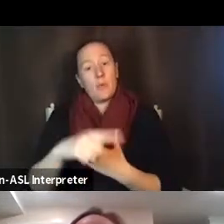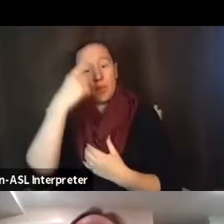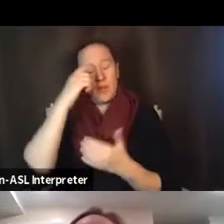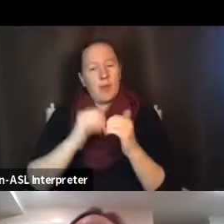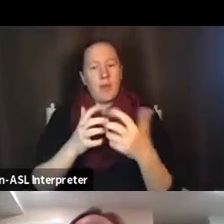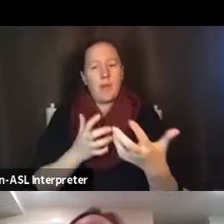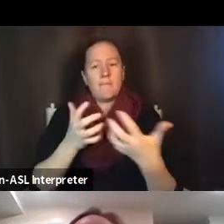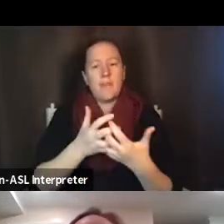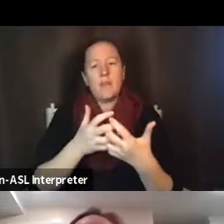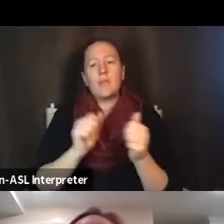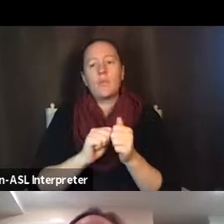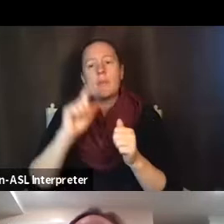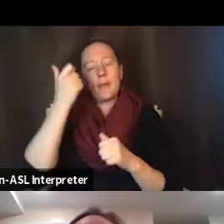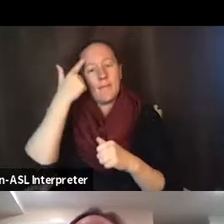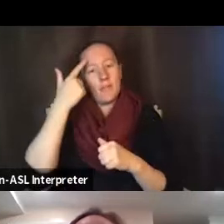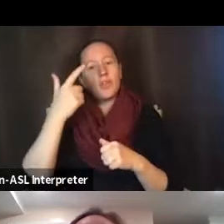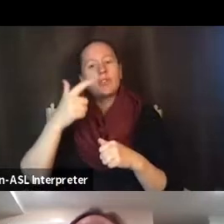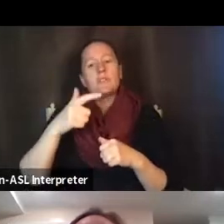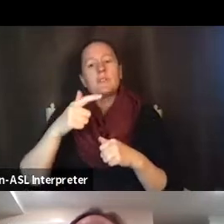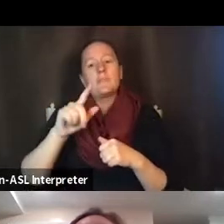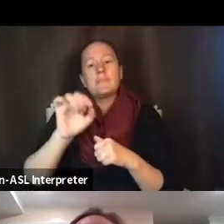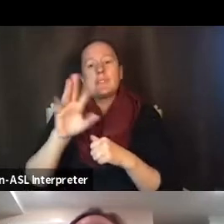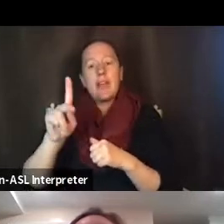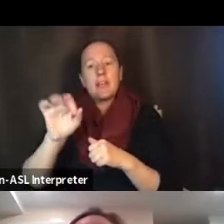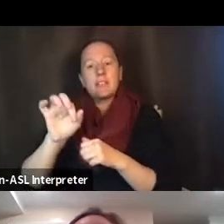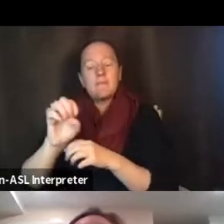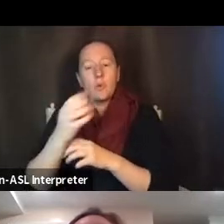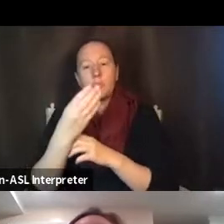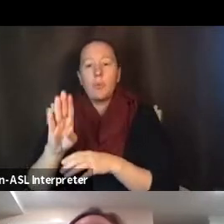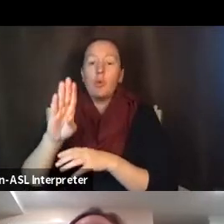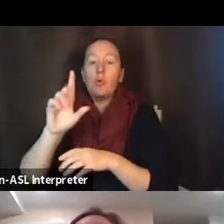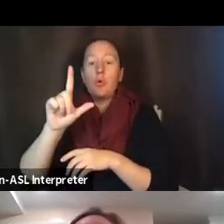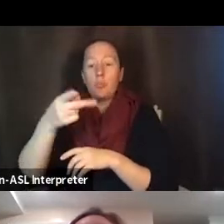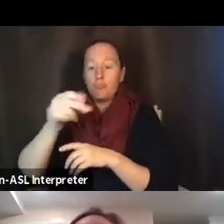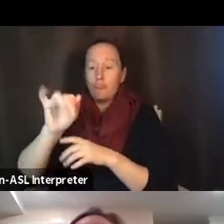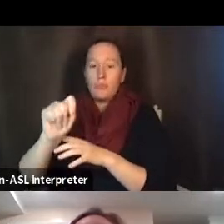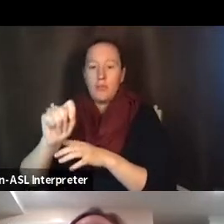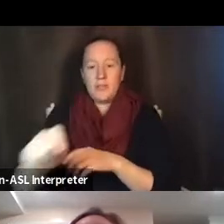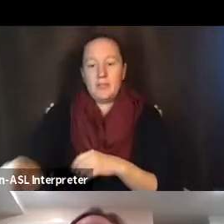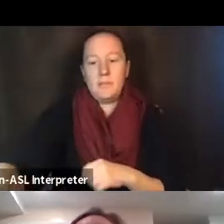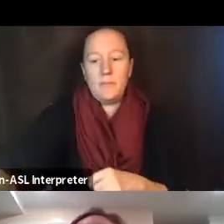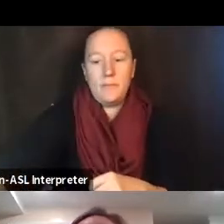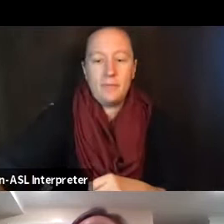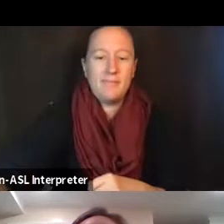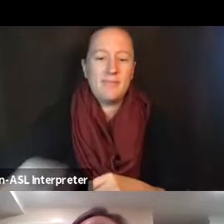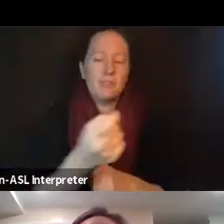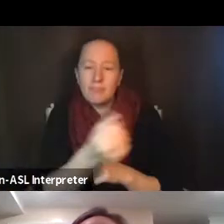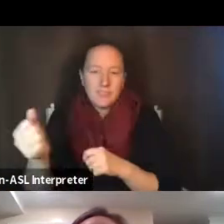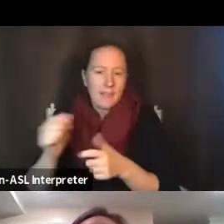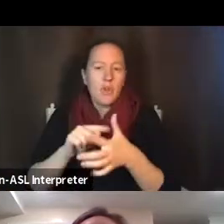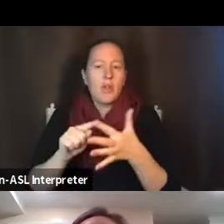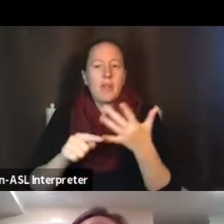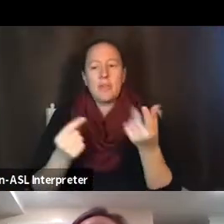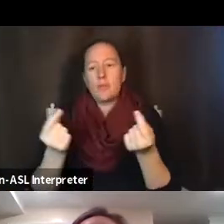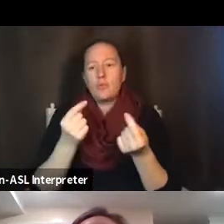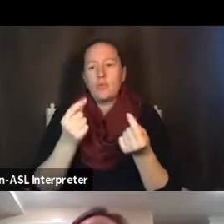force blueprint that was just completed, and as well as other efforts that are being made to improve behavioral health in the state of Colorado, but